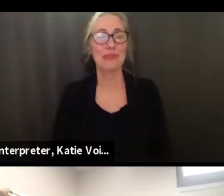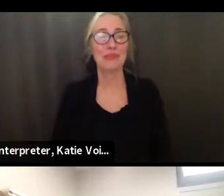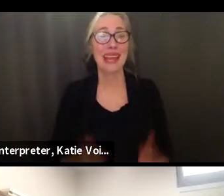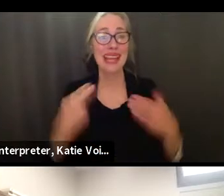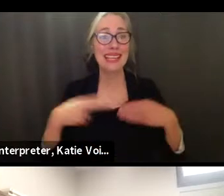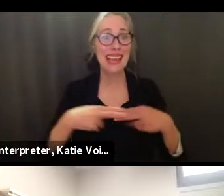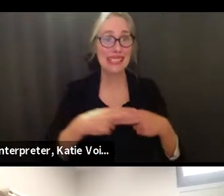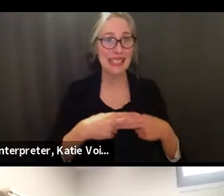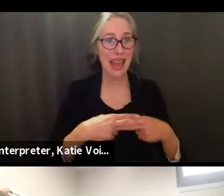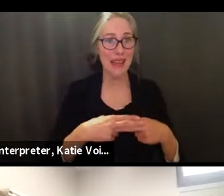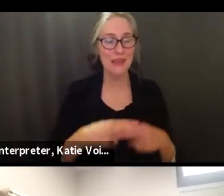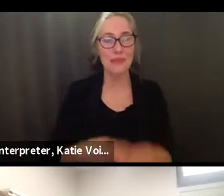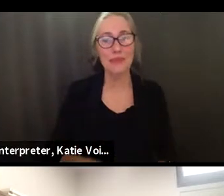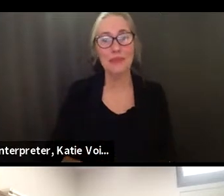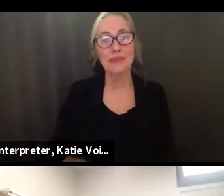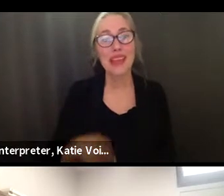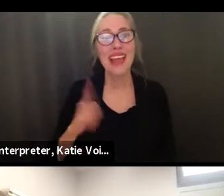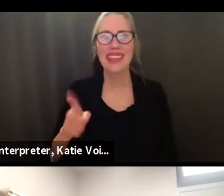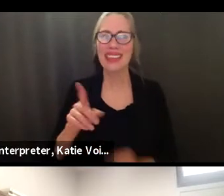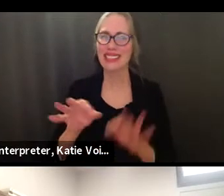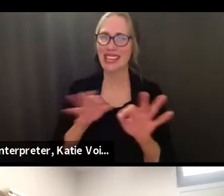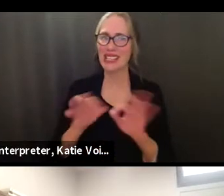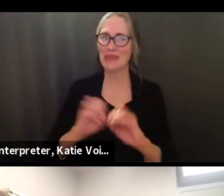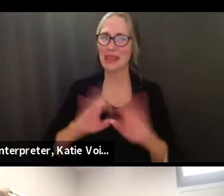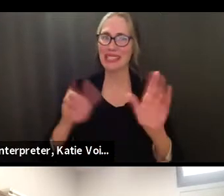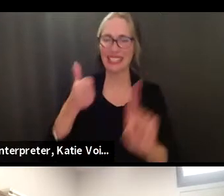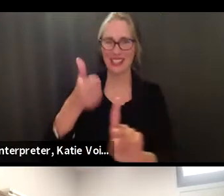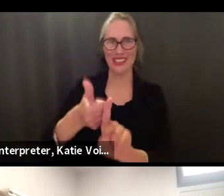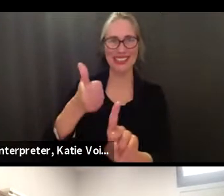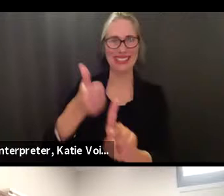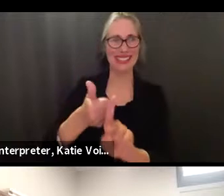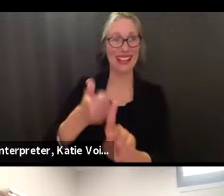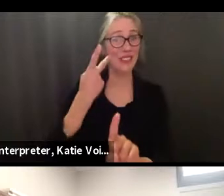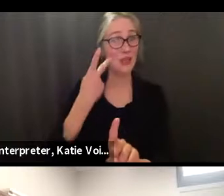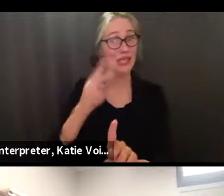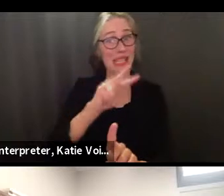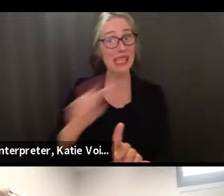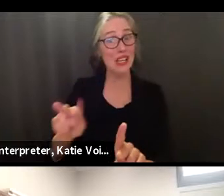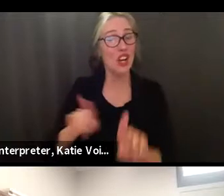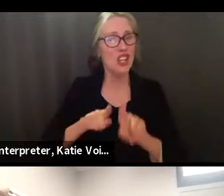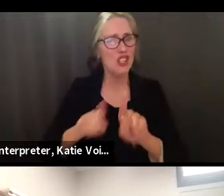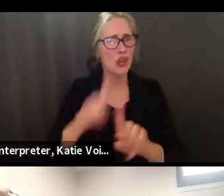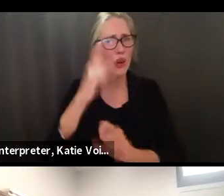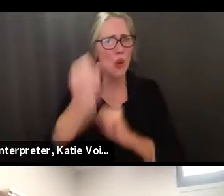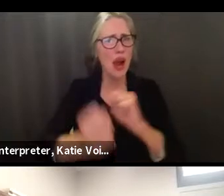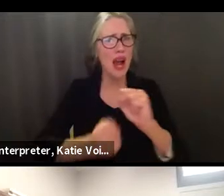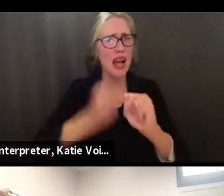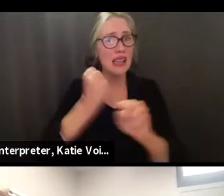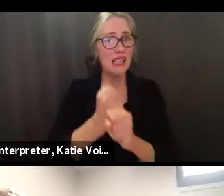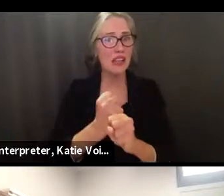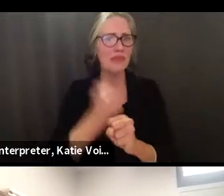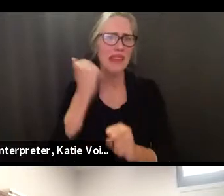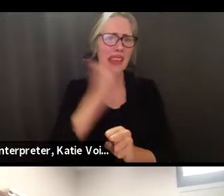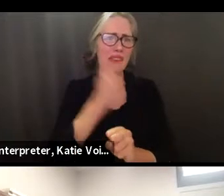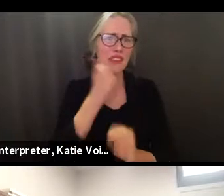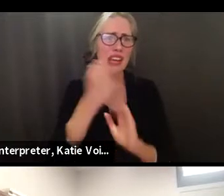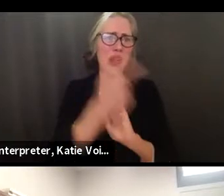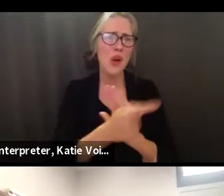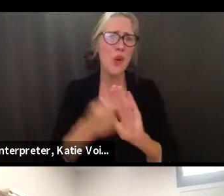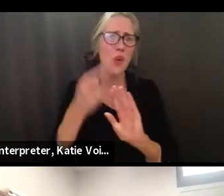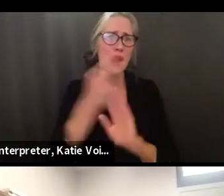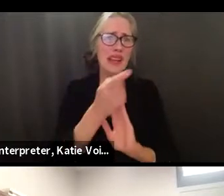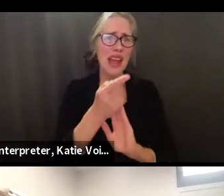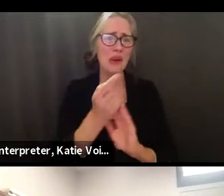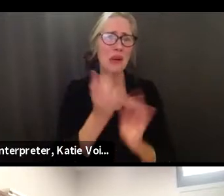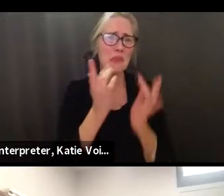So this slide speaks for itself. So if we just imagine over an entire school year, that 1 hour a day that kids are spending